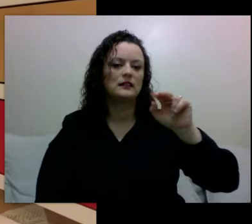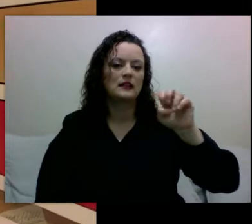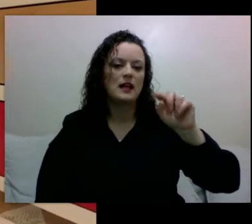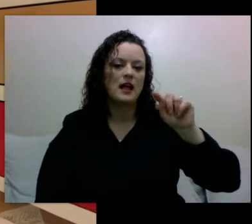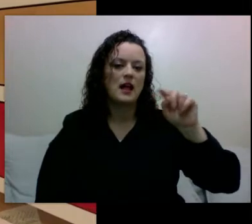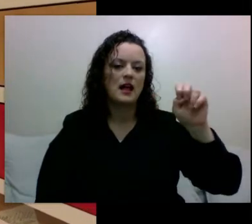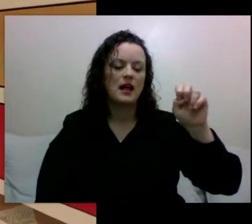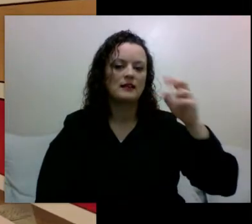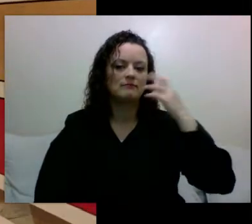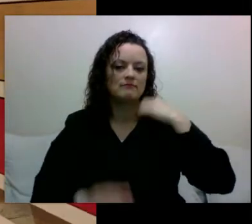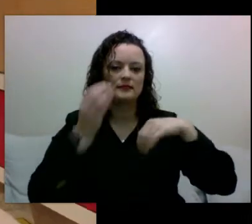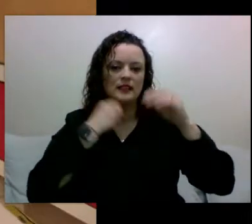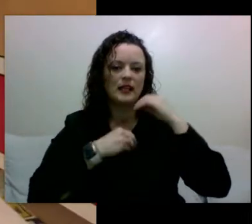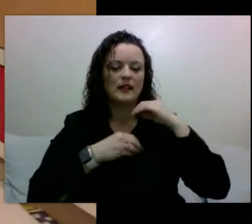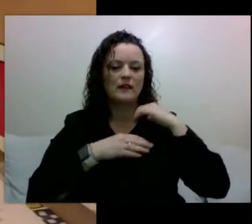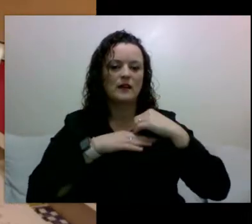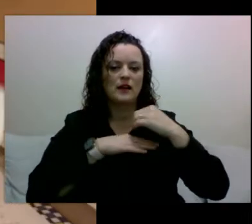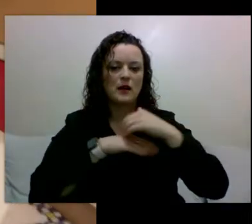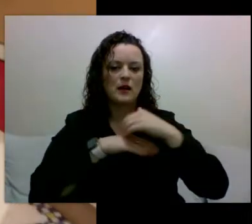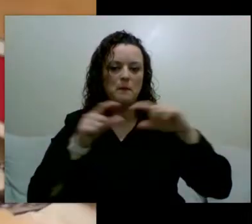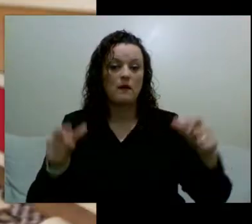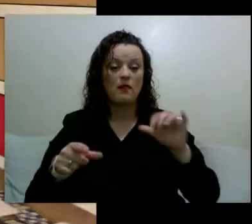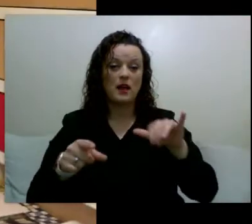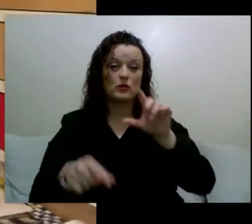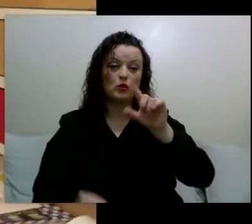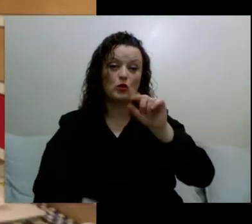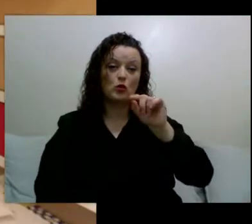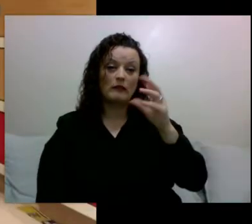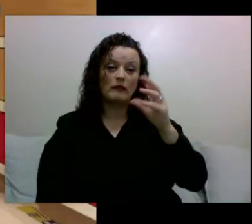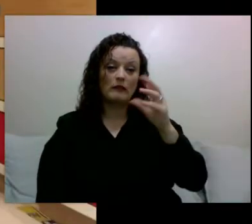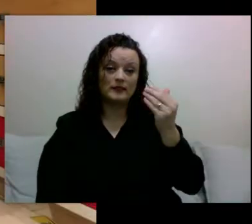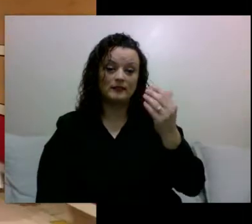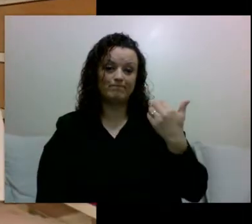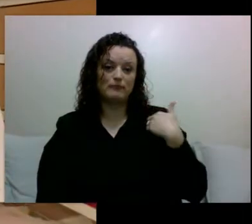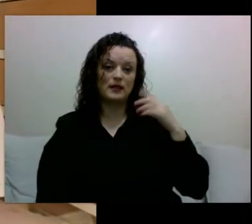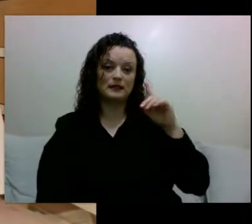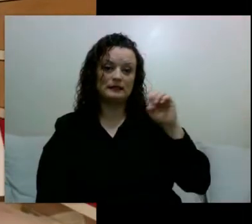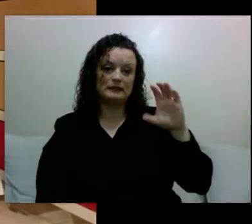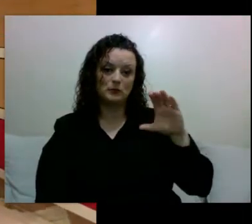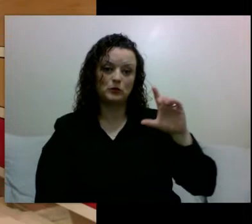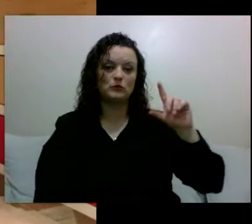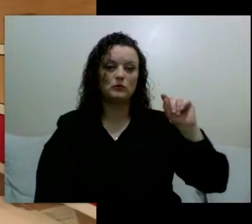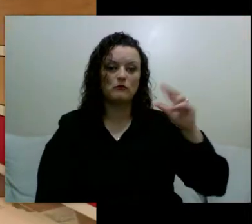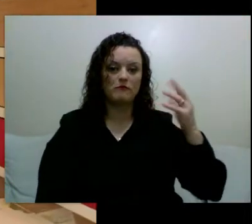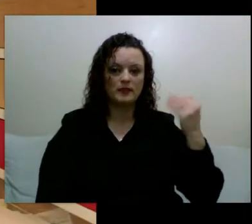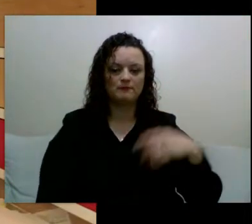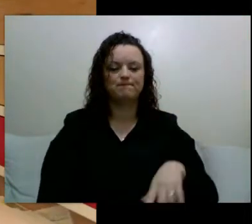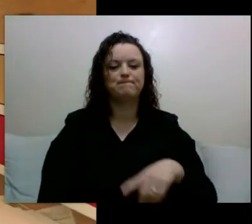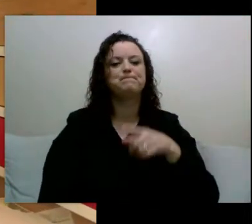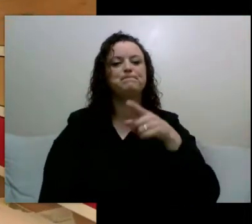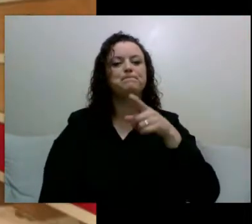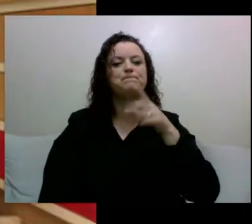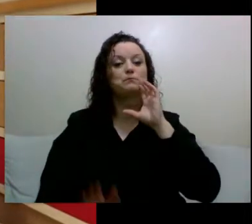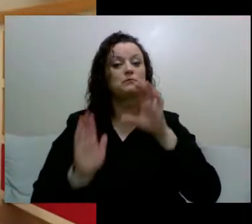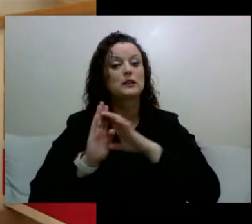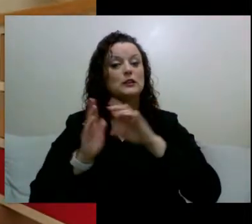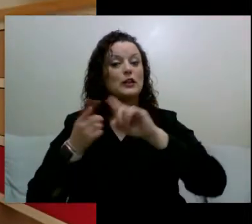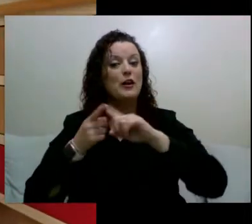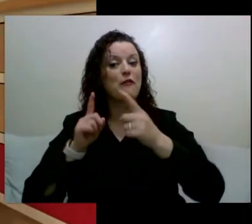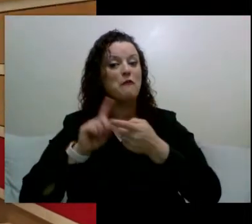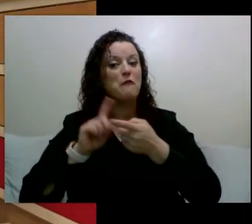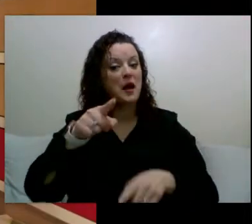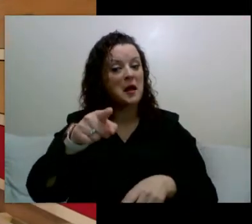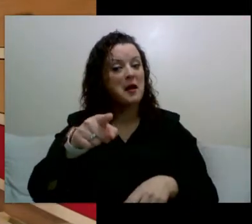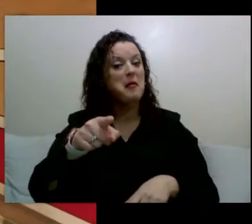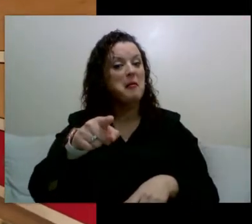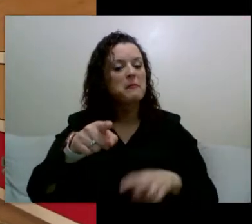was 2015 in December. There are some of Nanette's friends. Look at that. That was the day